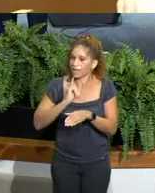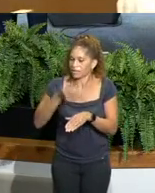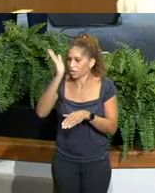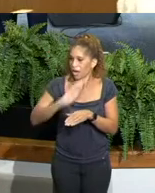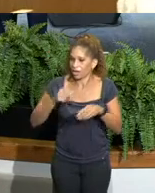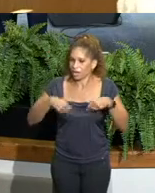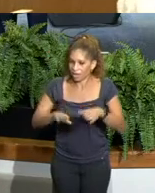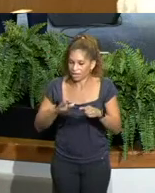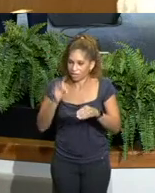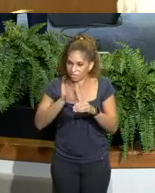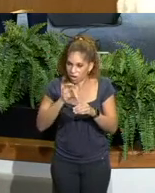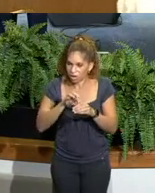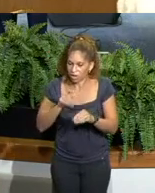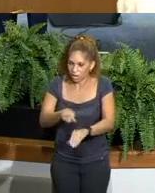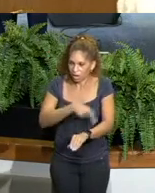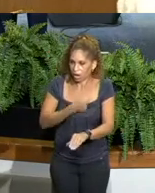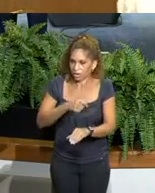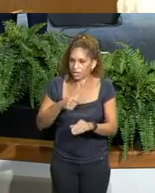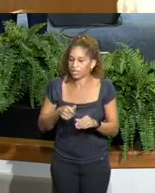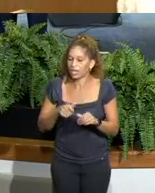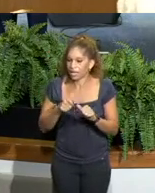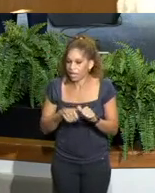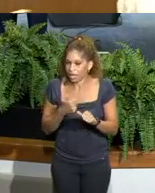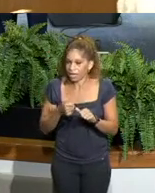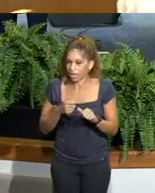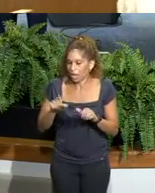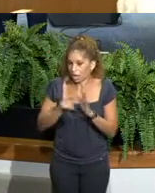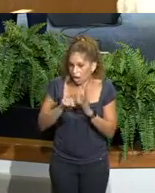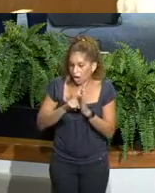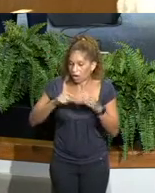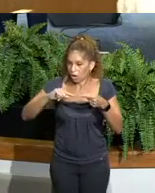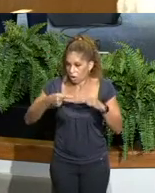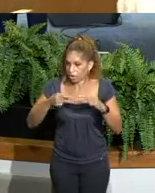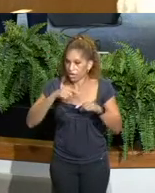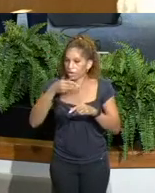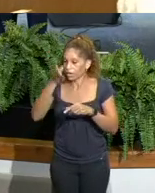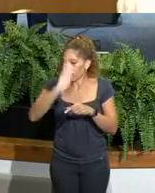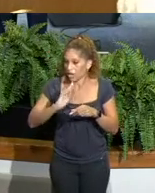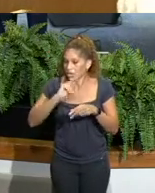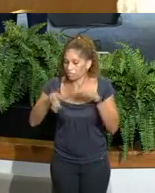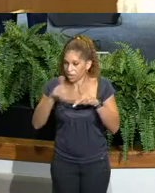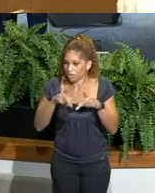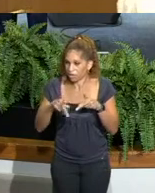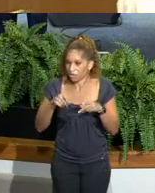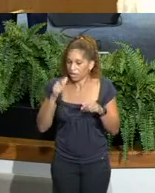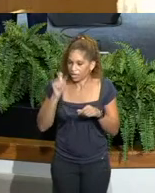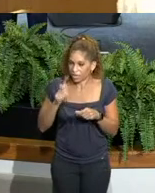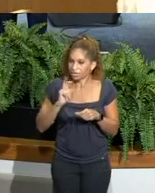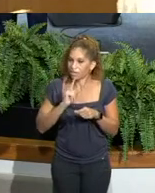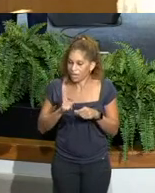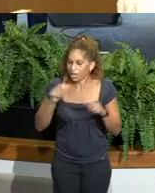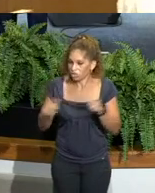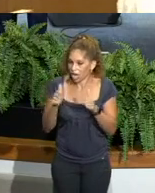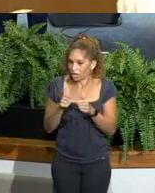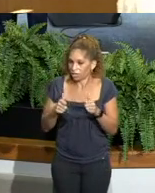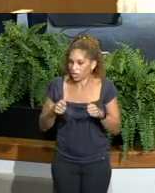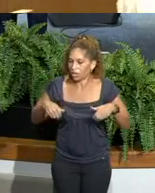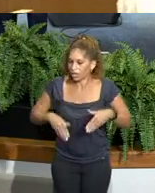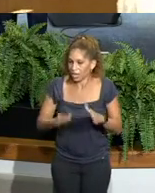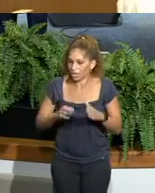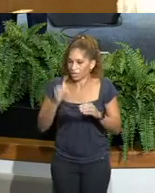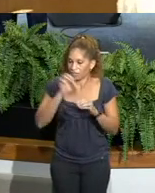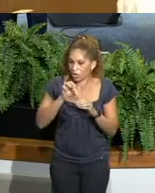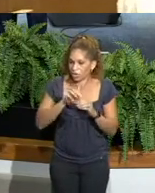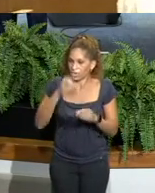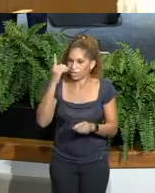vote. As long as any politician's policies that are hurting God's people need to be challenged, let's vote. Let's decide